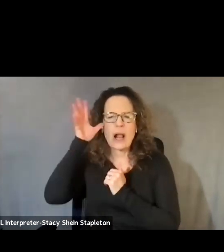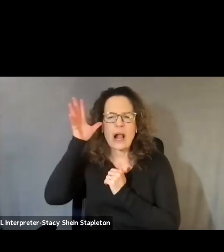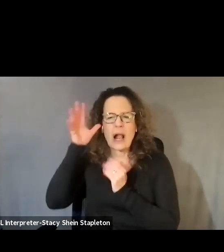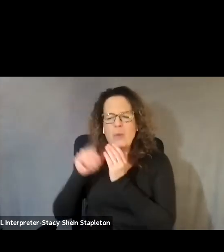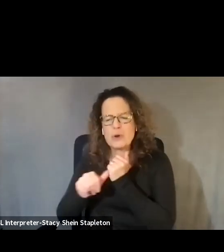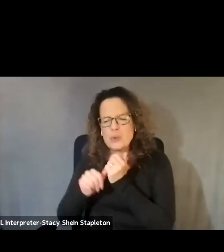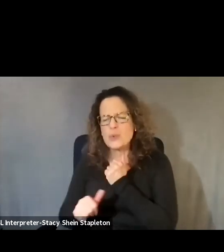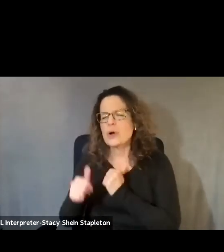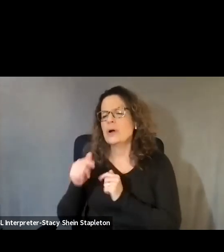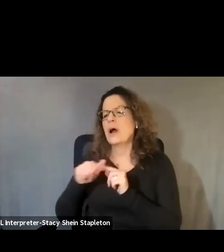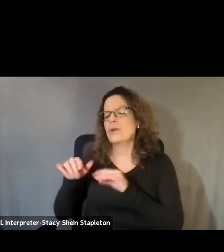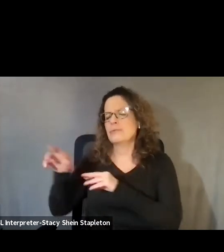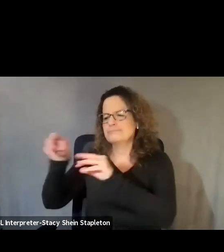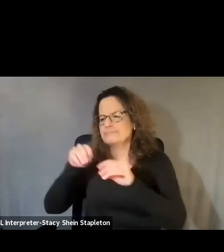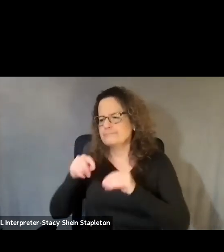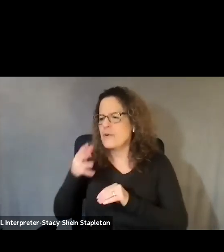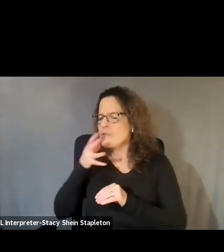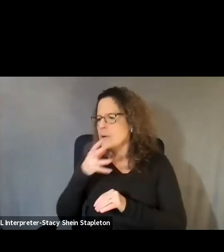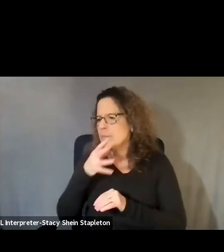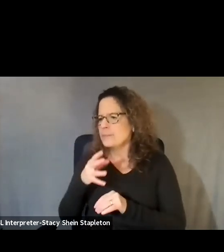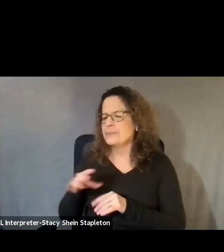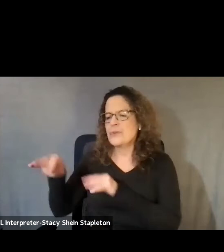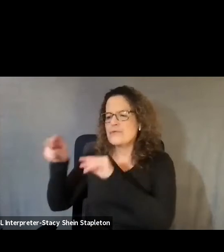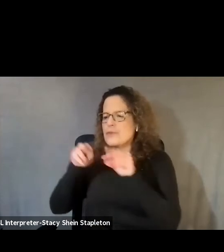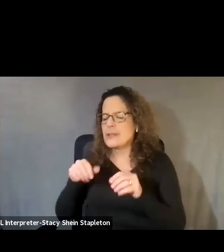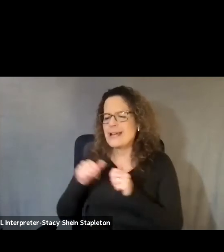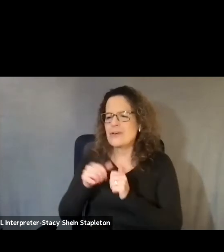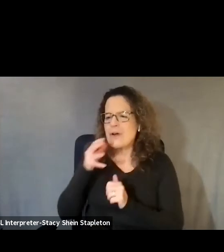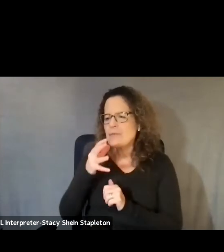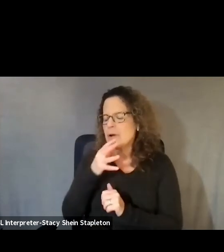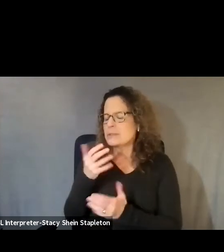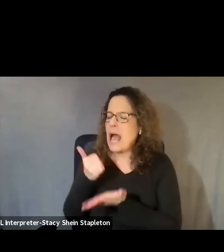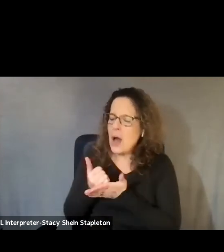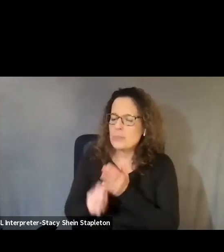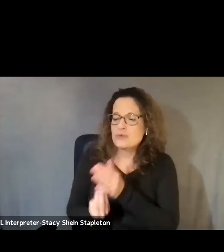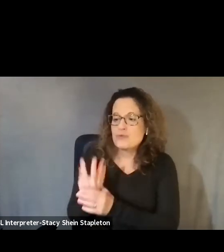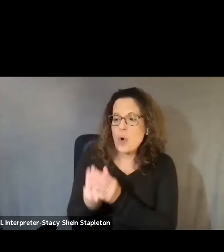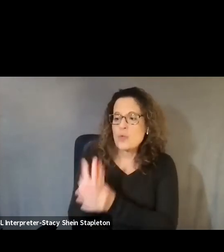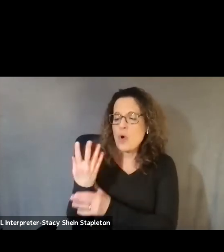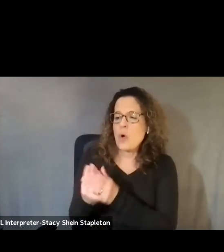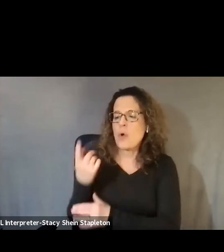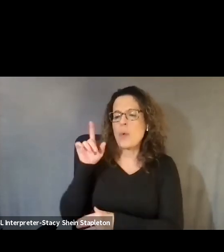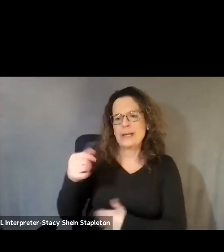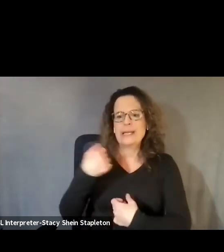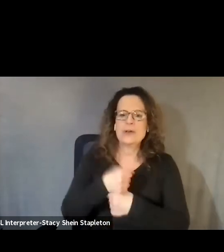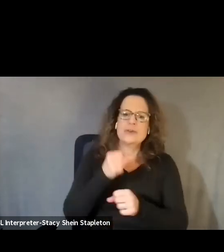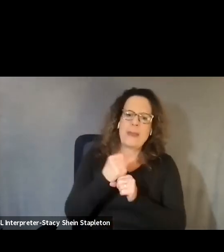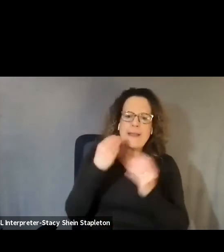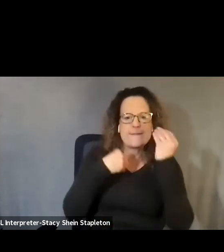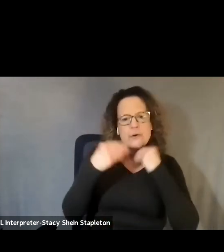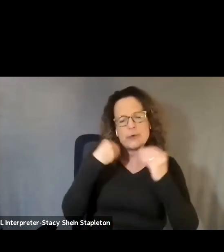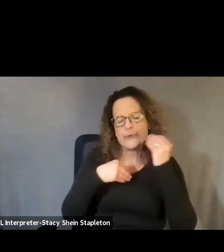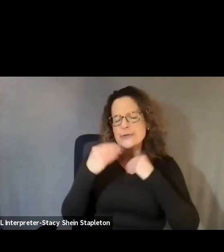as well. Fertilizer does a wonderful thing. It helps to grow crops that we need to produce food to